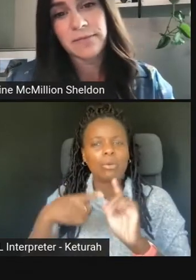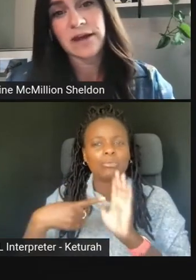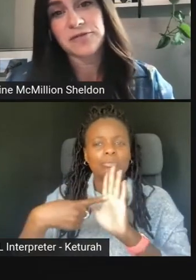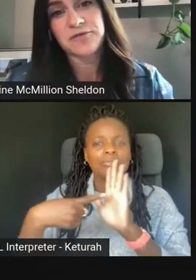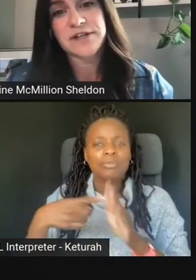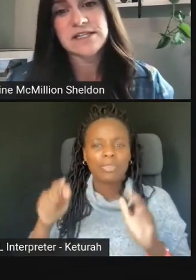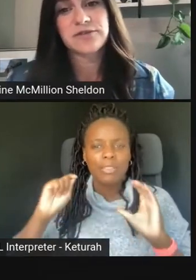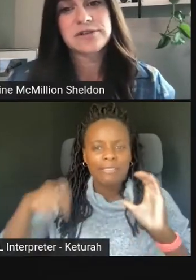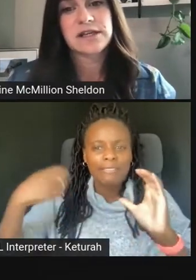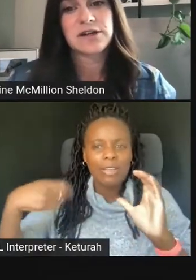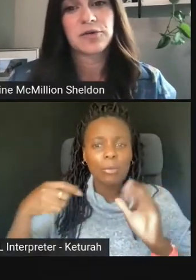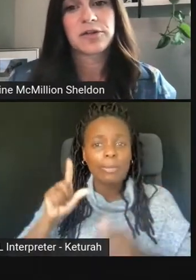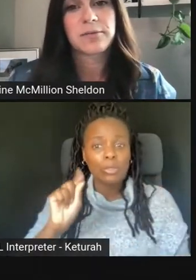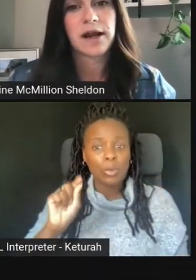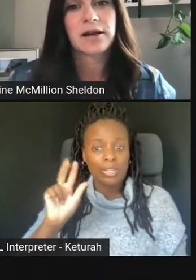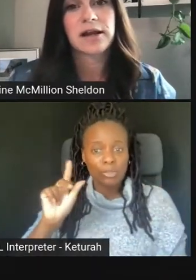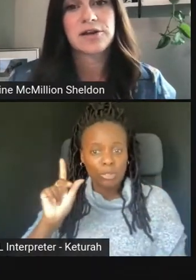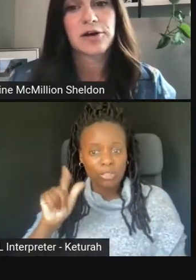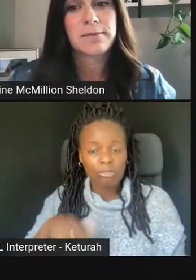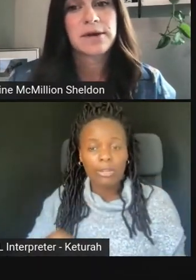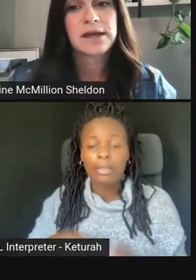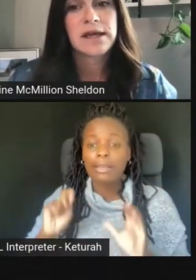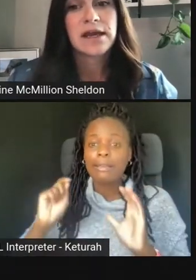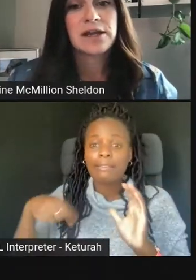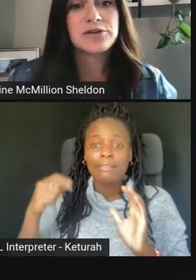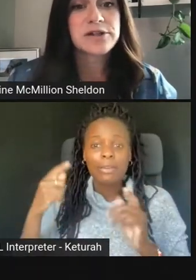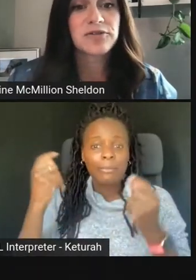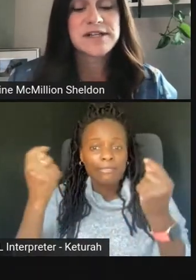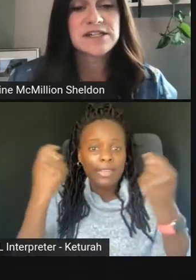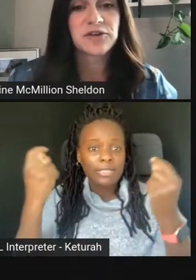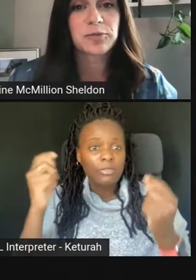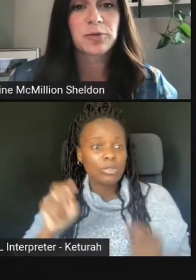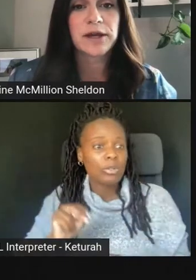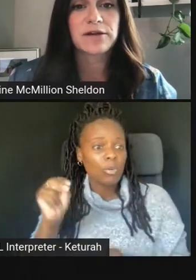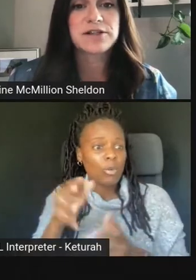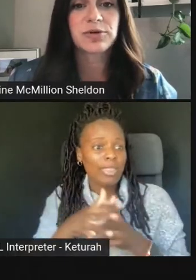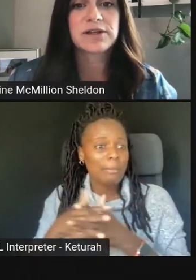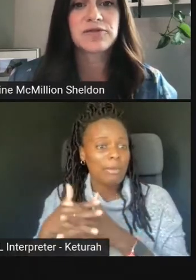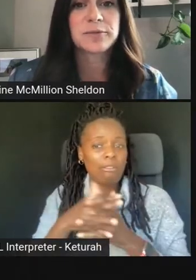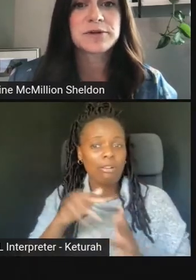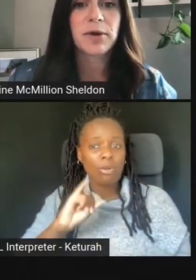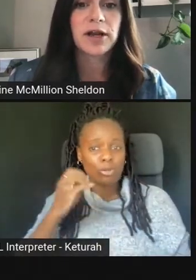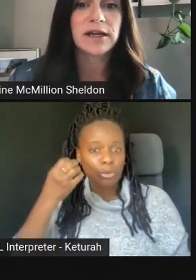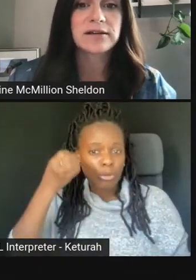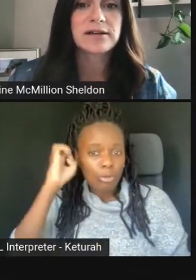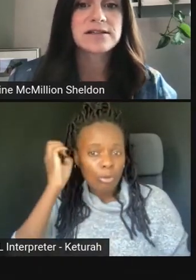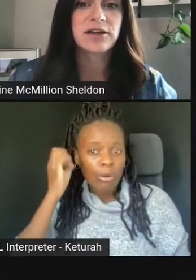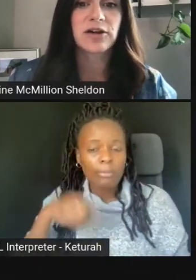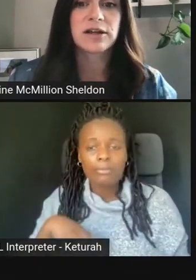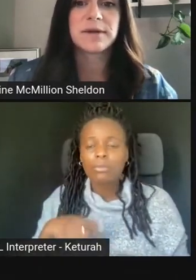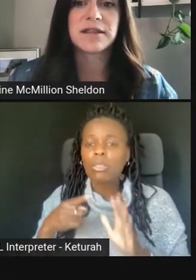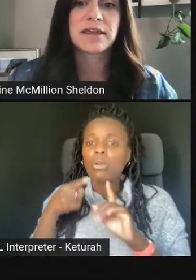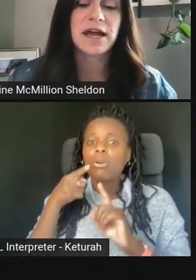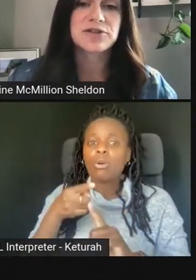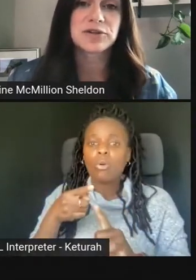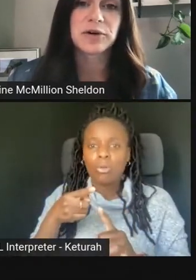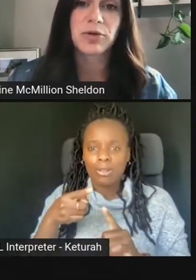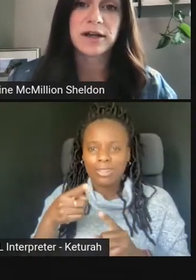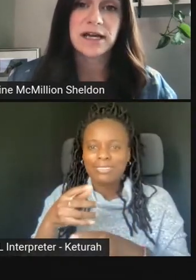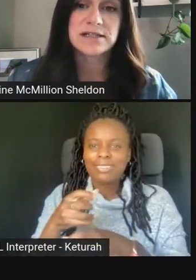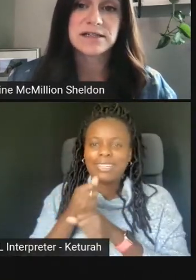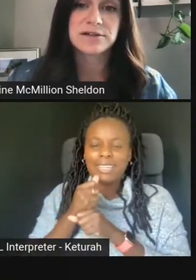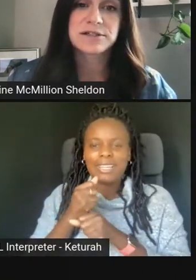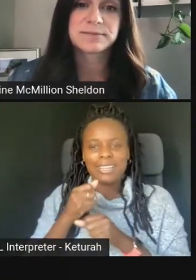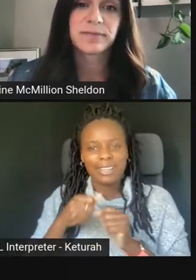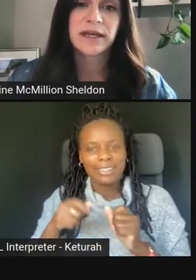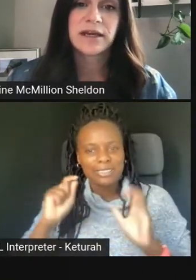2023 at film festivals in North America and Europe, and use our festival premiere to bring the film to market and secure limited theatrical and